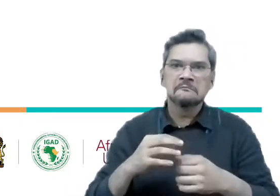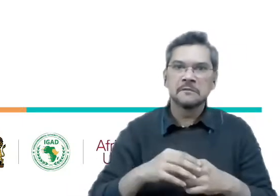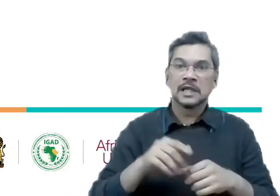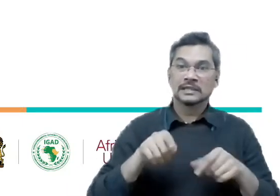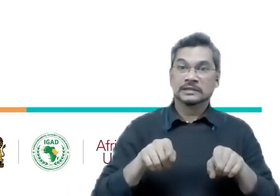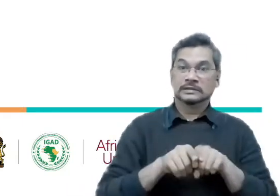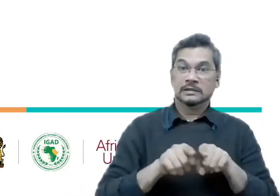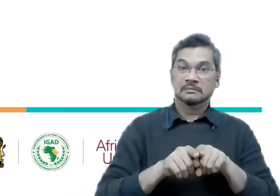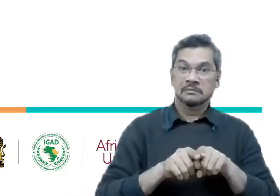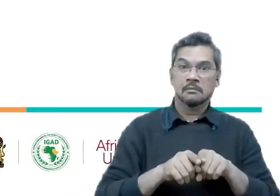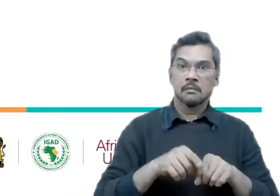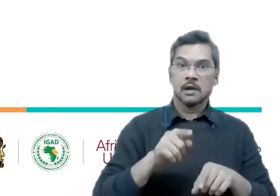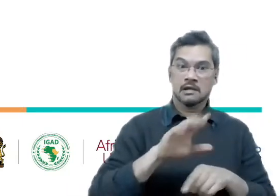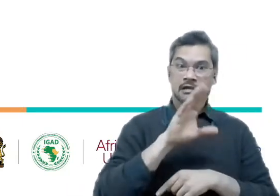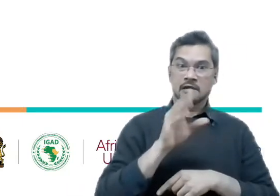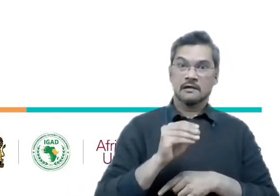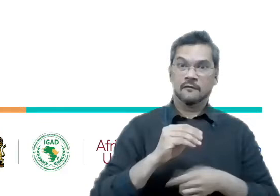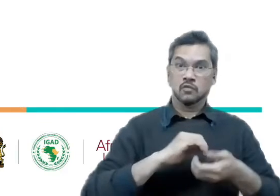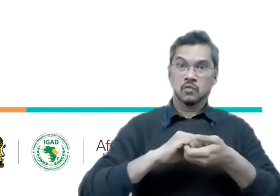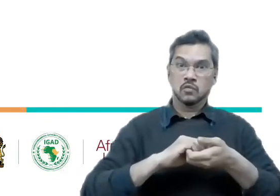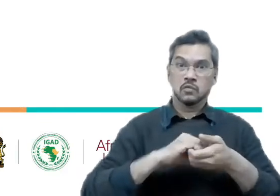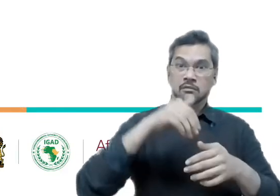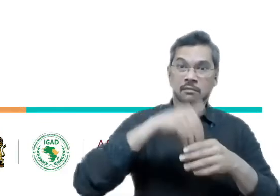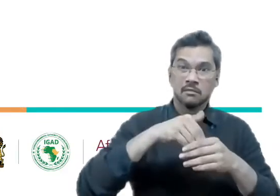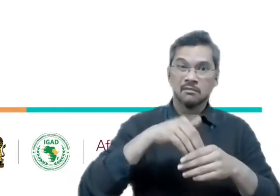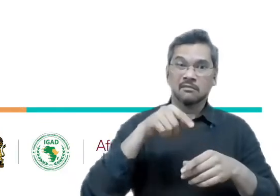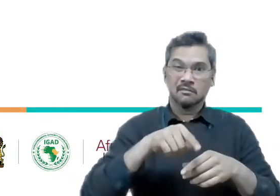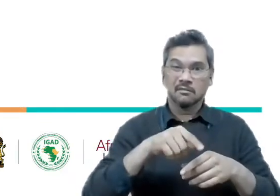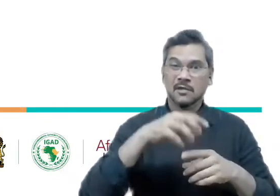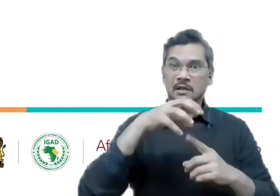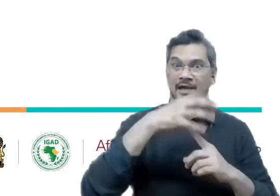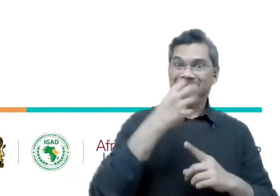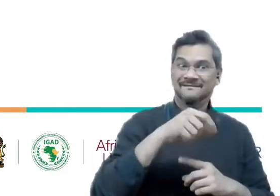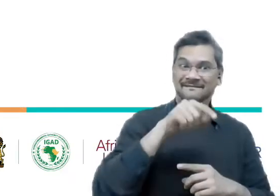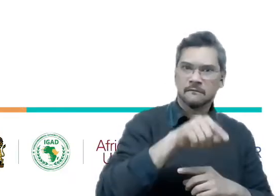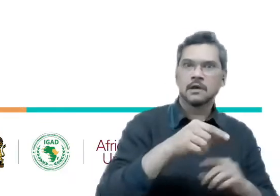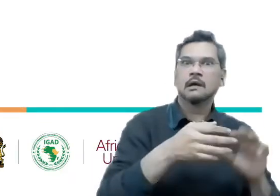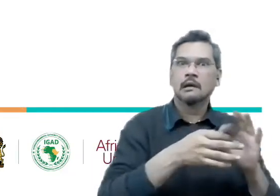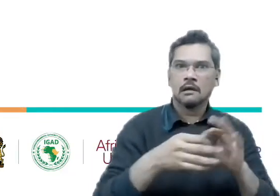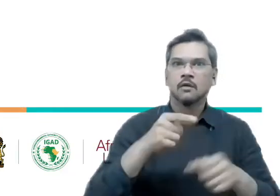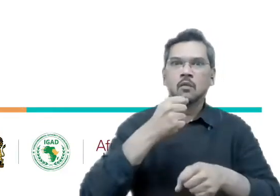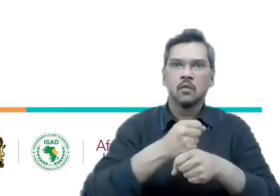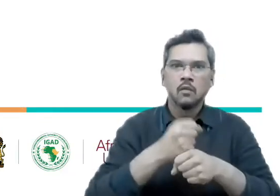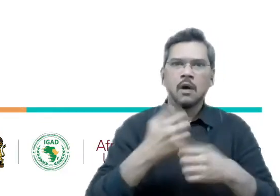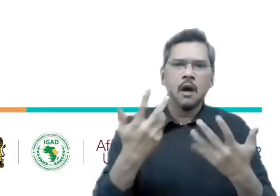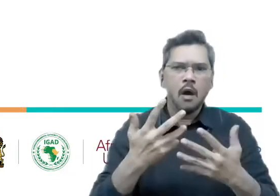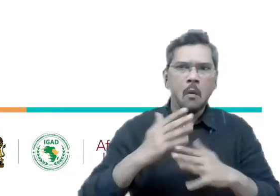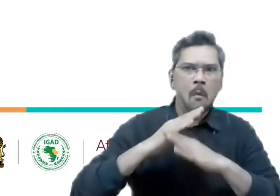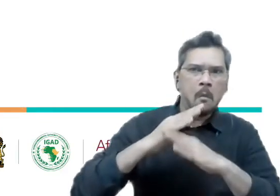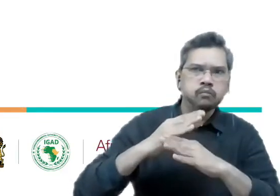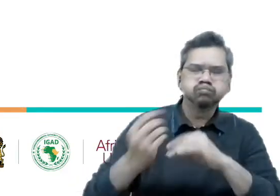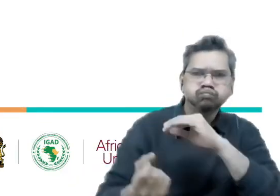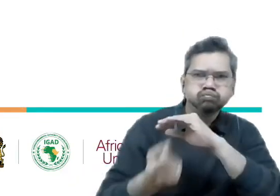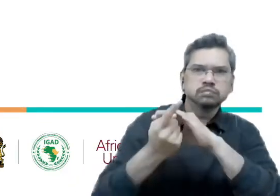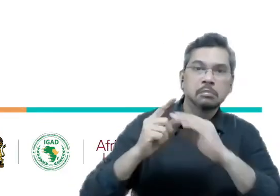Union Department of Political Affairs, which is now part of the new structure under social affairs.